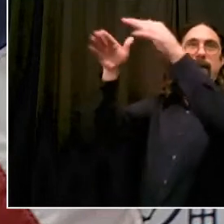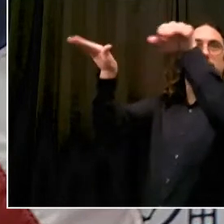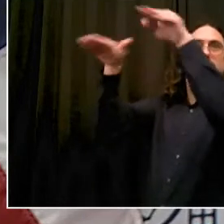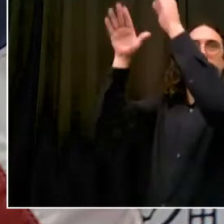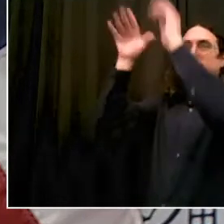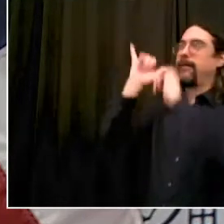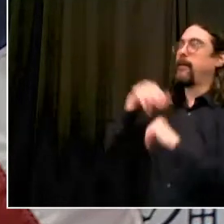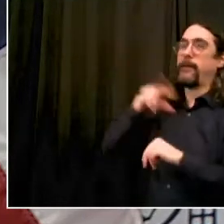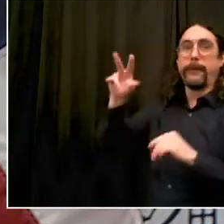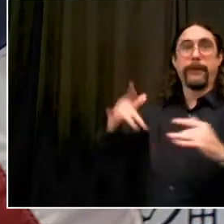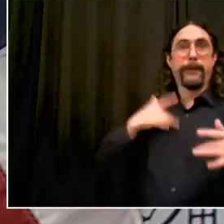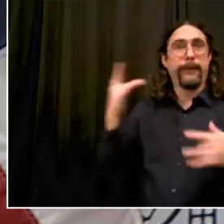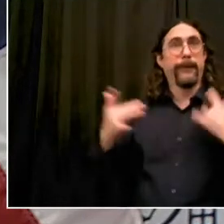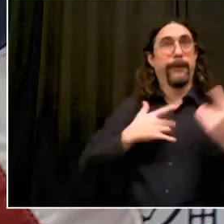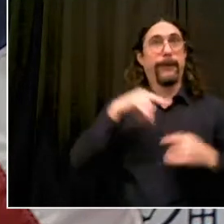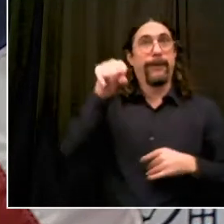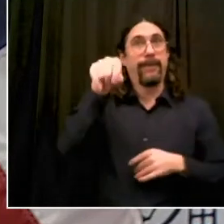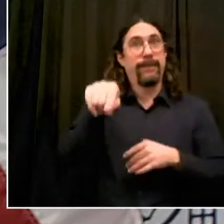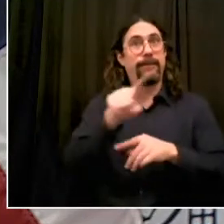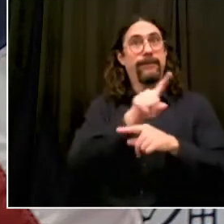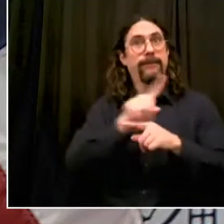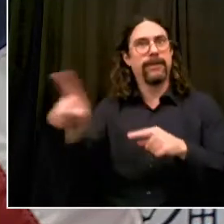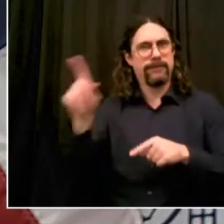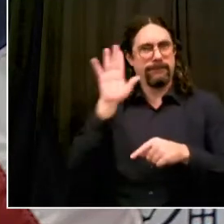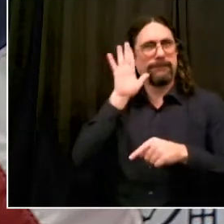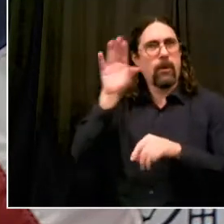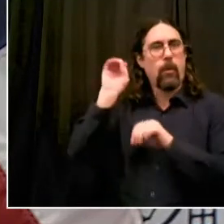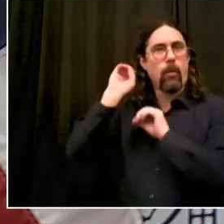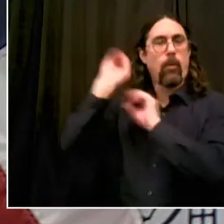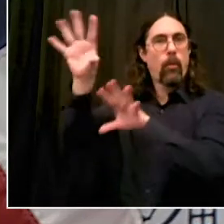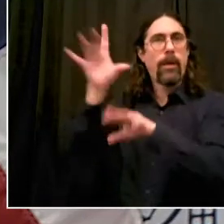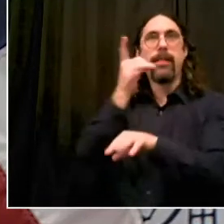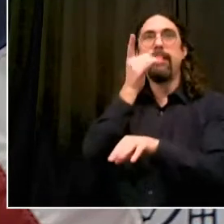Wait a minute, we lost you, Jen. Jen? Jen, are you there?